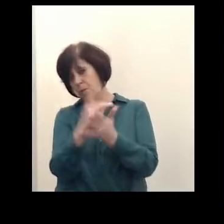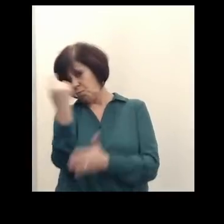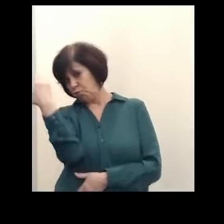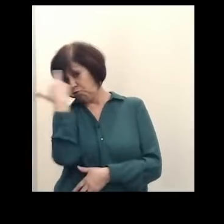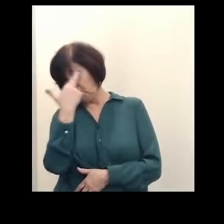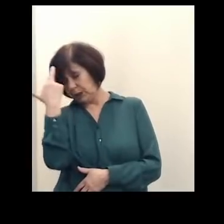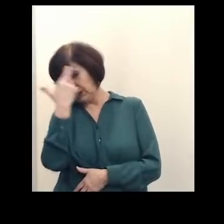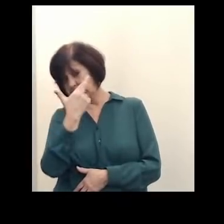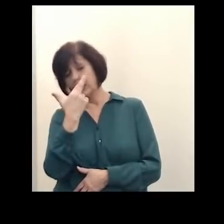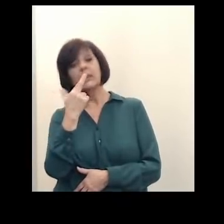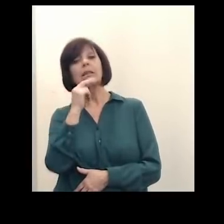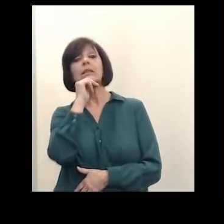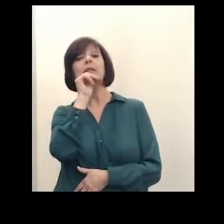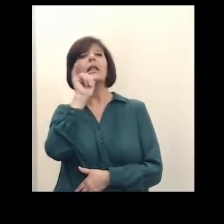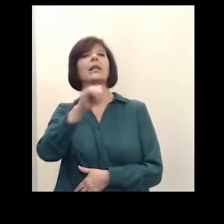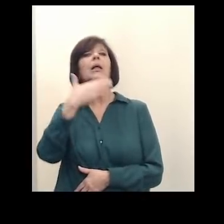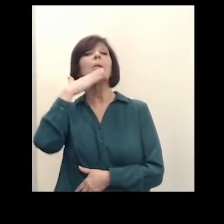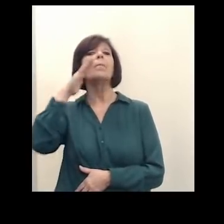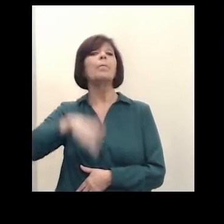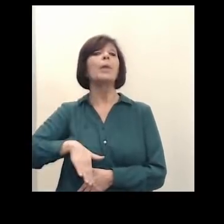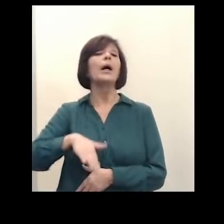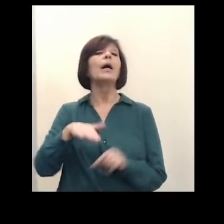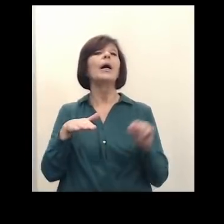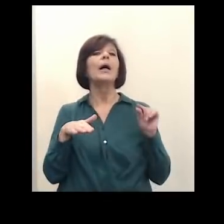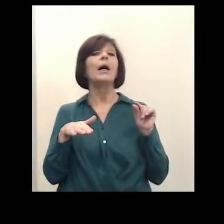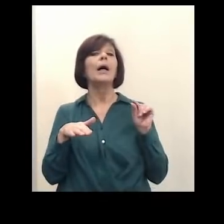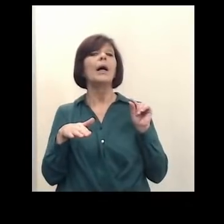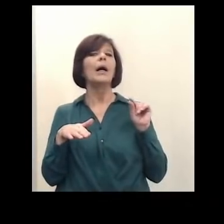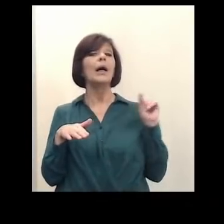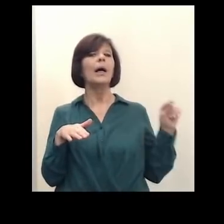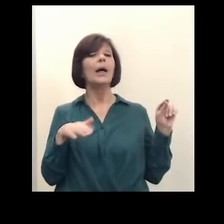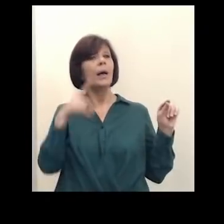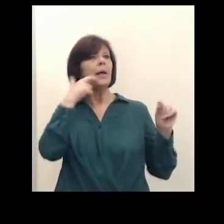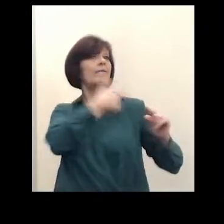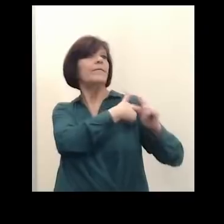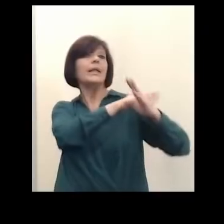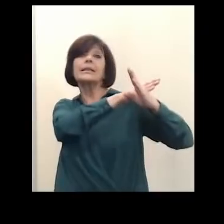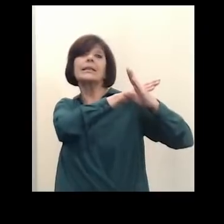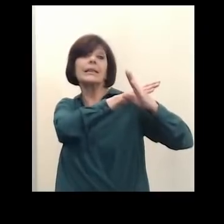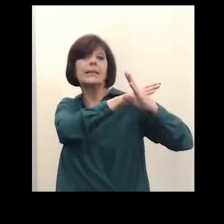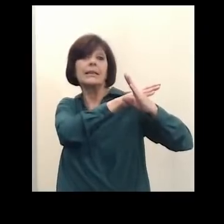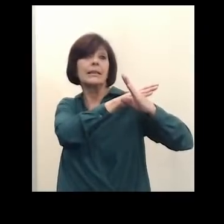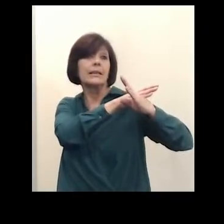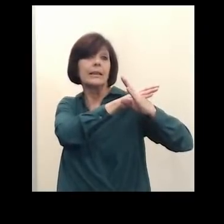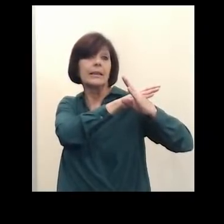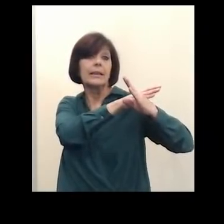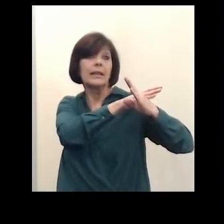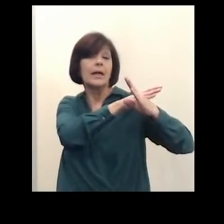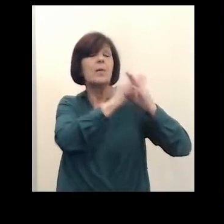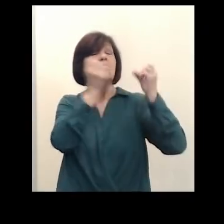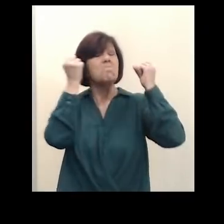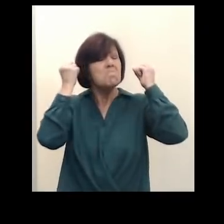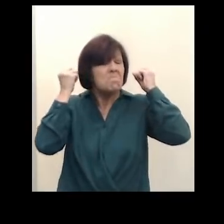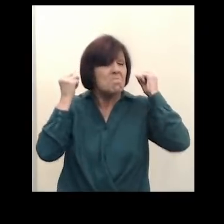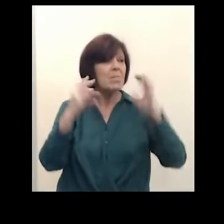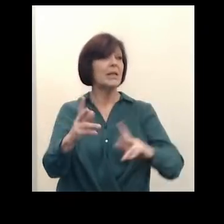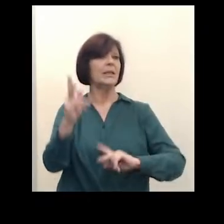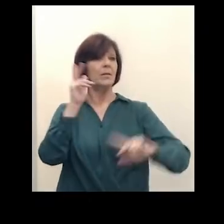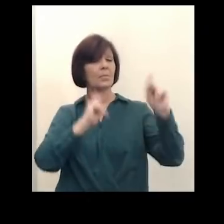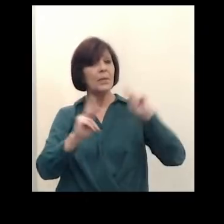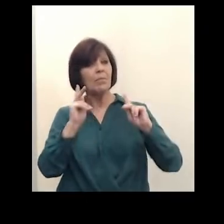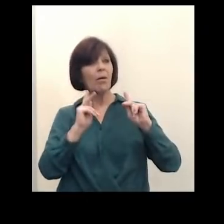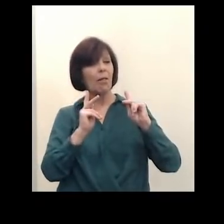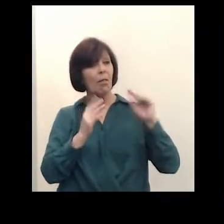as high as they were in November of 2020 is because of the vaccine. A large portion, over 60% of Erie